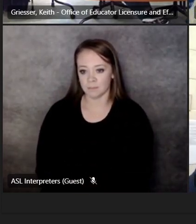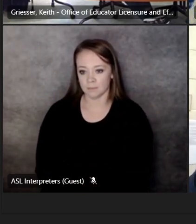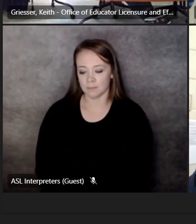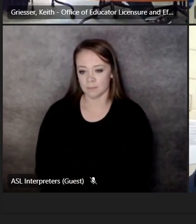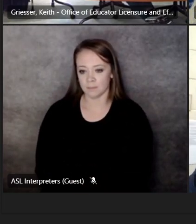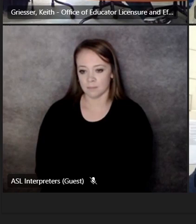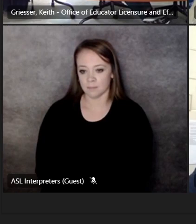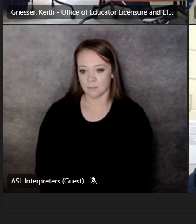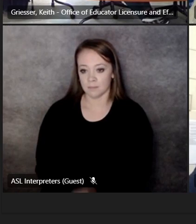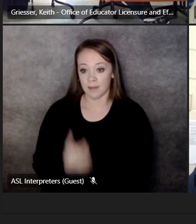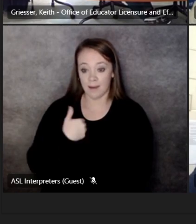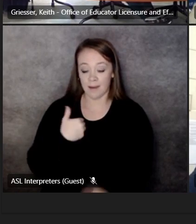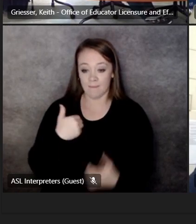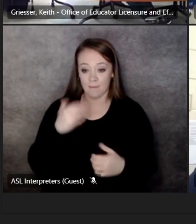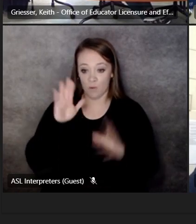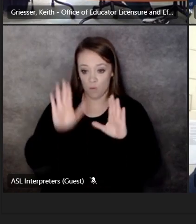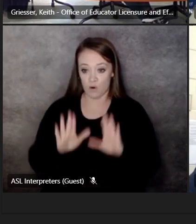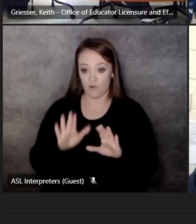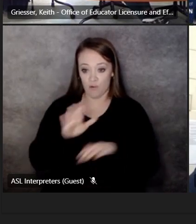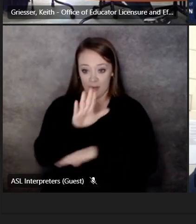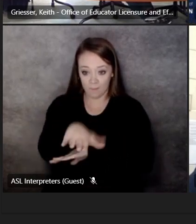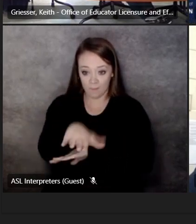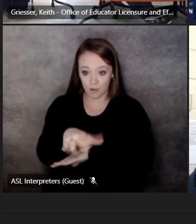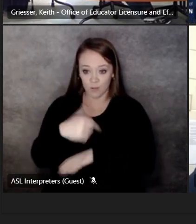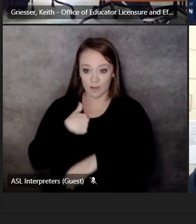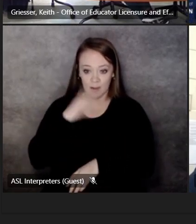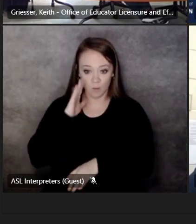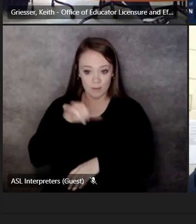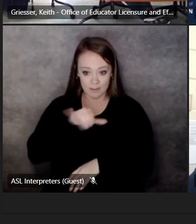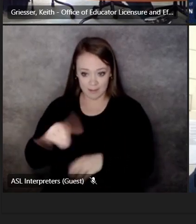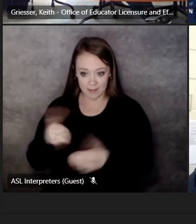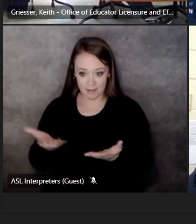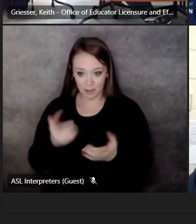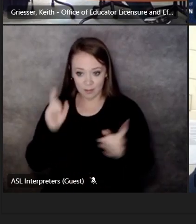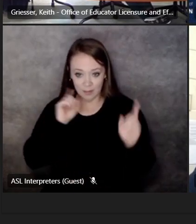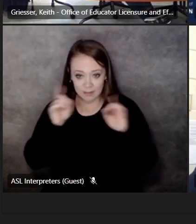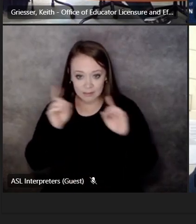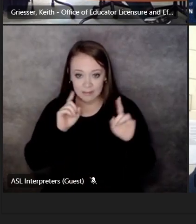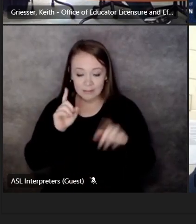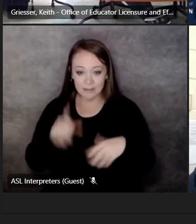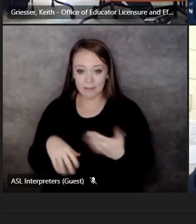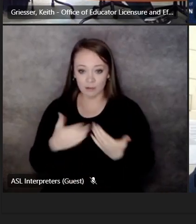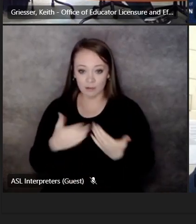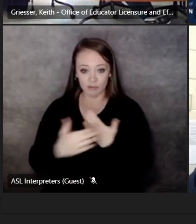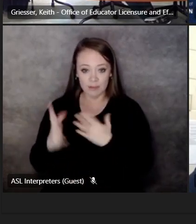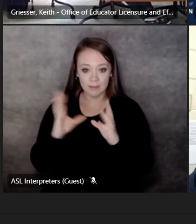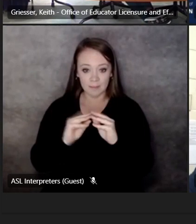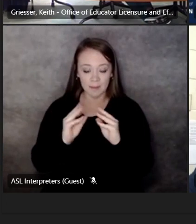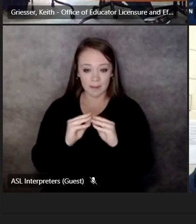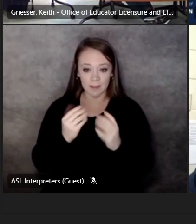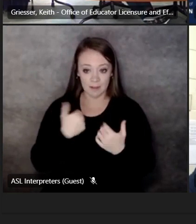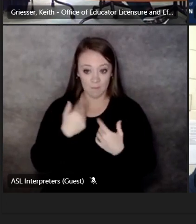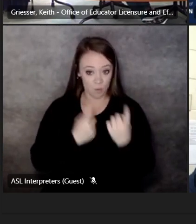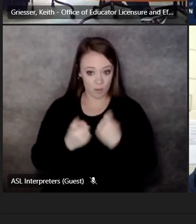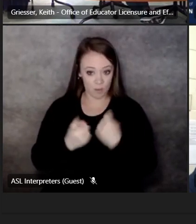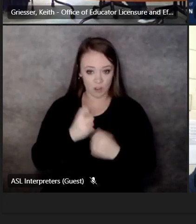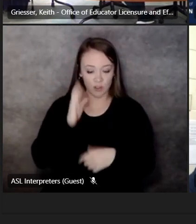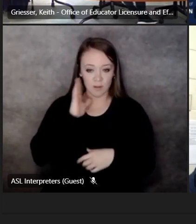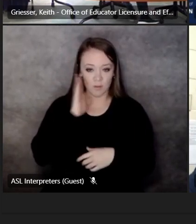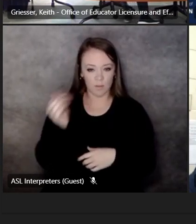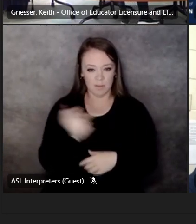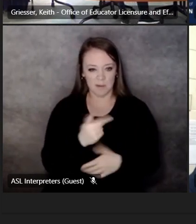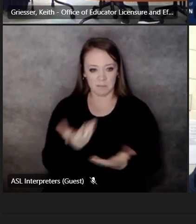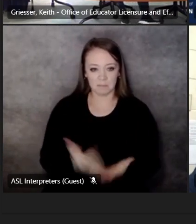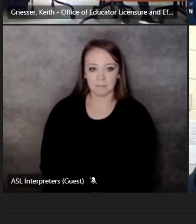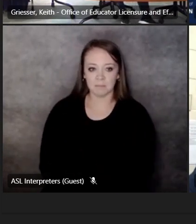wonderful afternoon. I'm going to stay on and listen. So if anyone has any questions that they think of, I'll be able to pop back on. Awesome. Thank you,